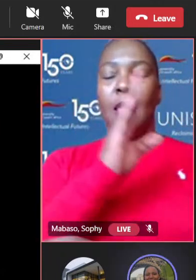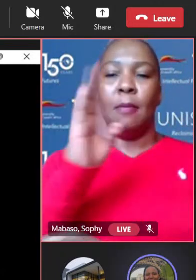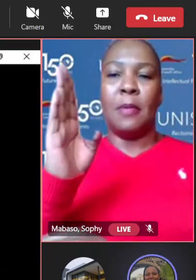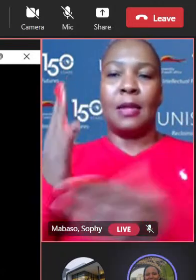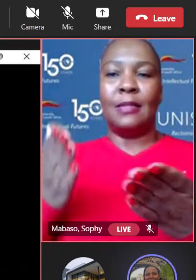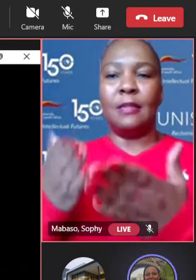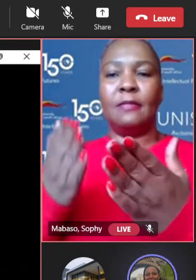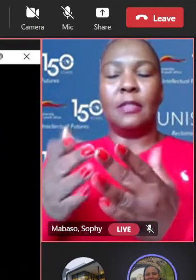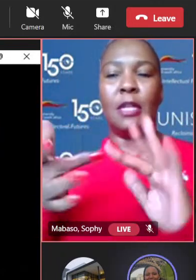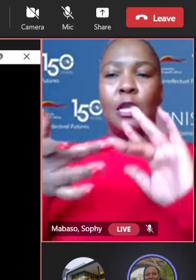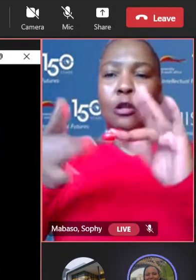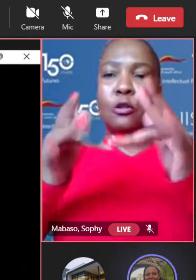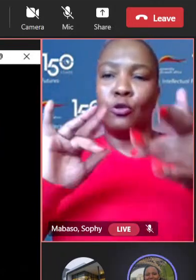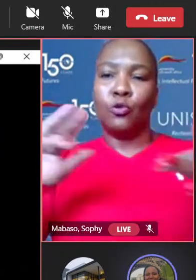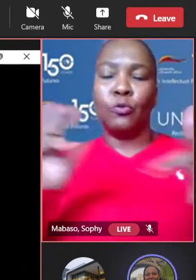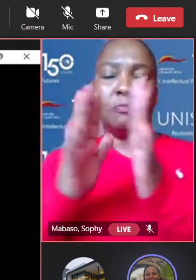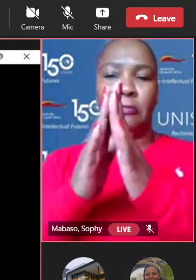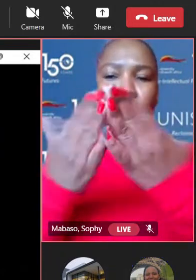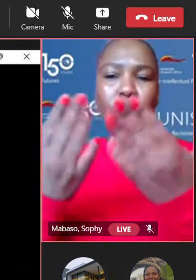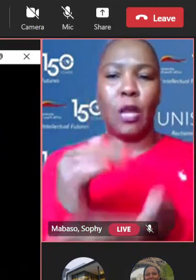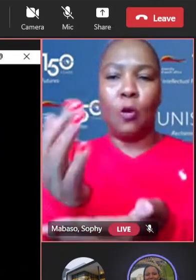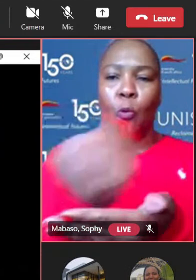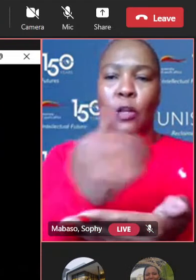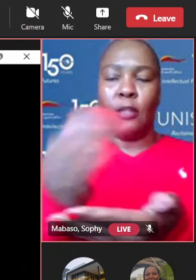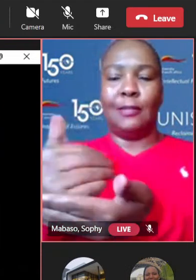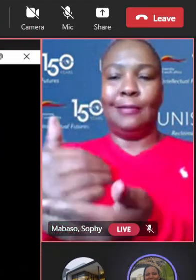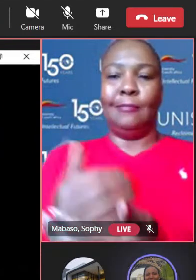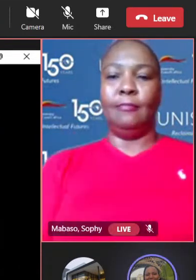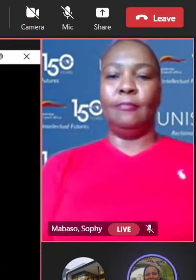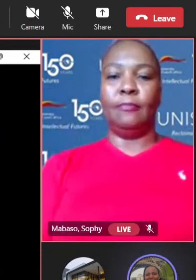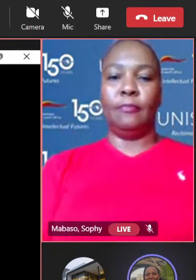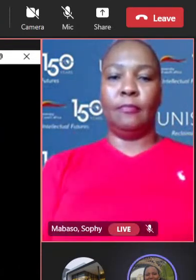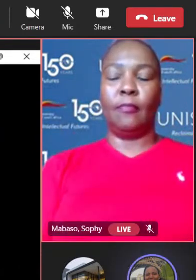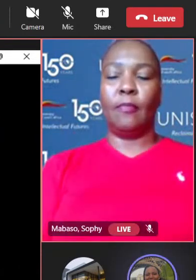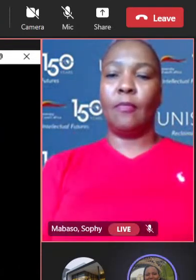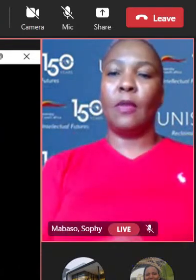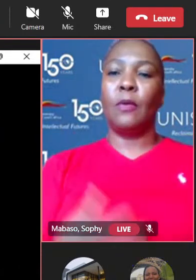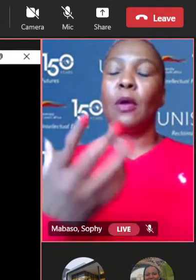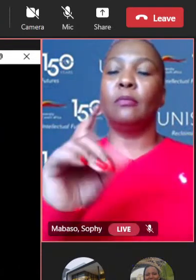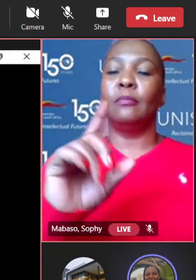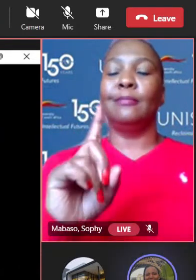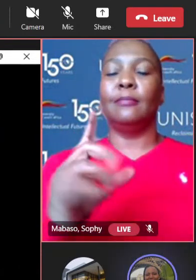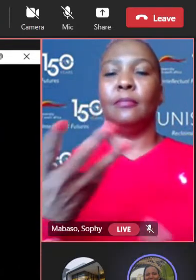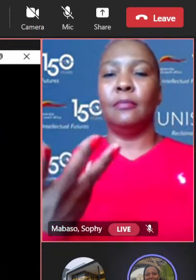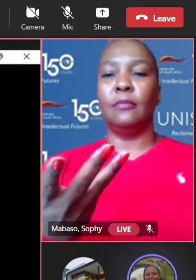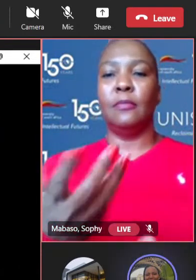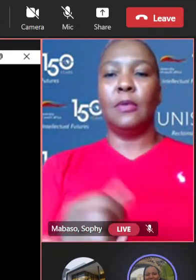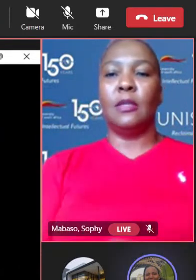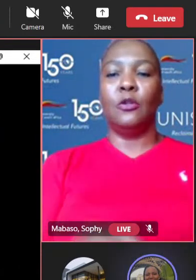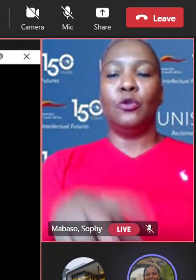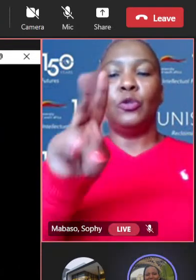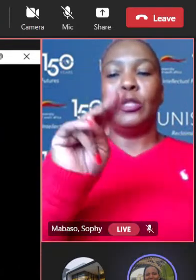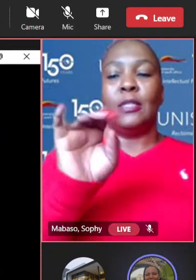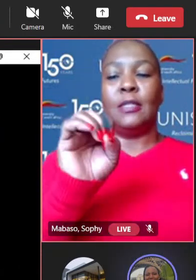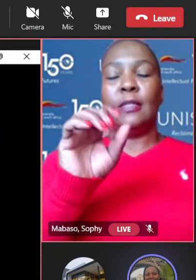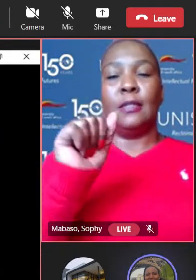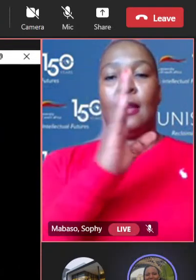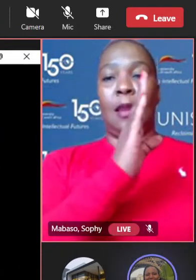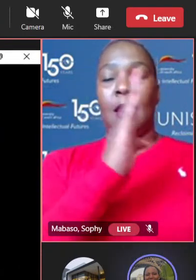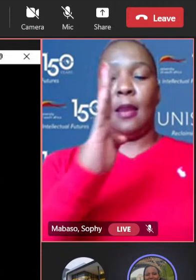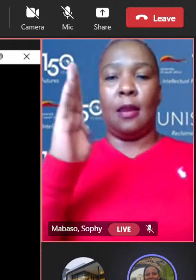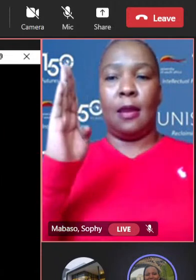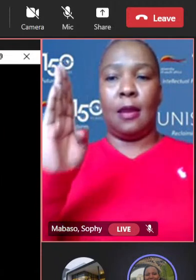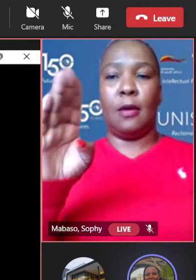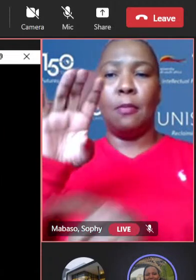electronic resources, and collections. We have Unisa libraries that are found in